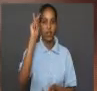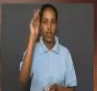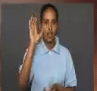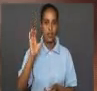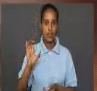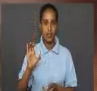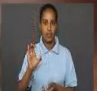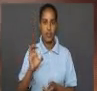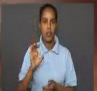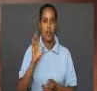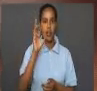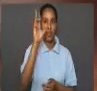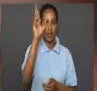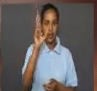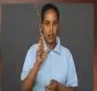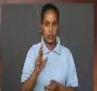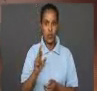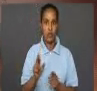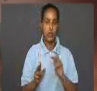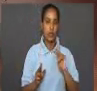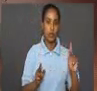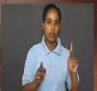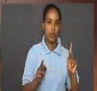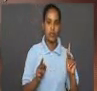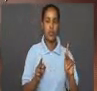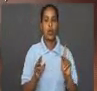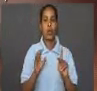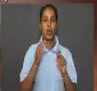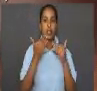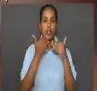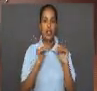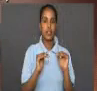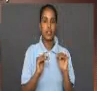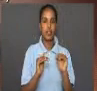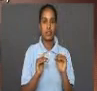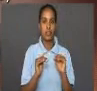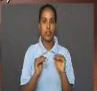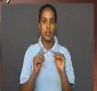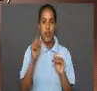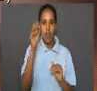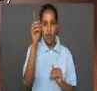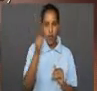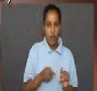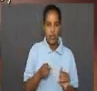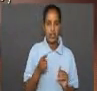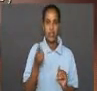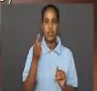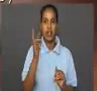Kc is the ratio of the product's concentration over the